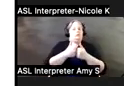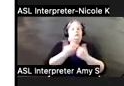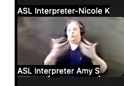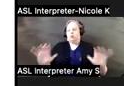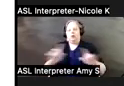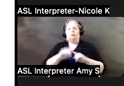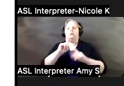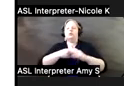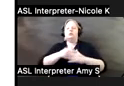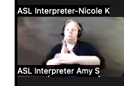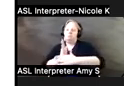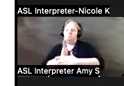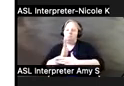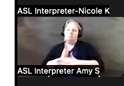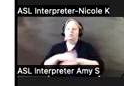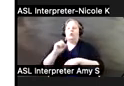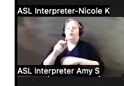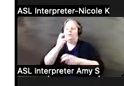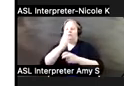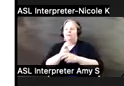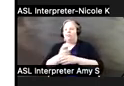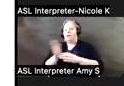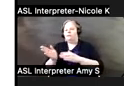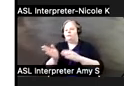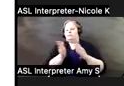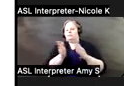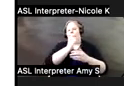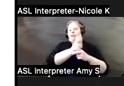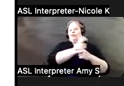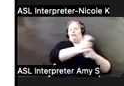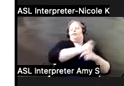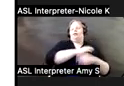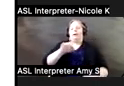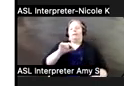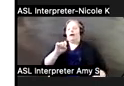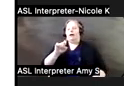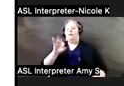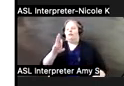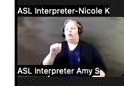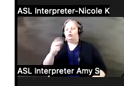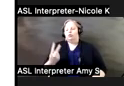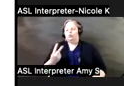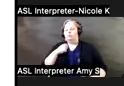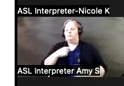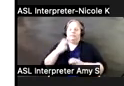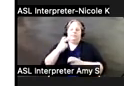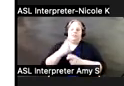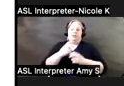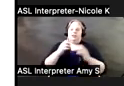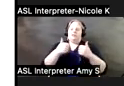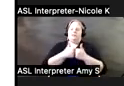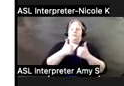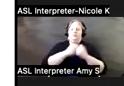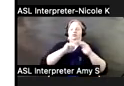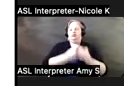in the intermediate. And then, like I said, for hard games, Battlefront 2 is probably the hardest game I would start someone off with.